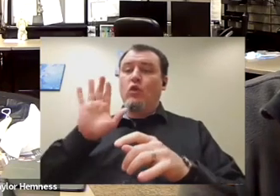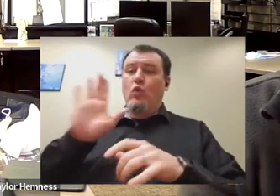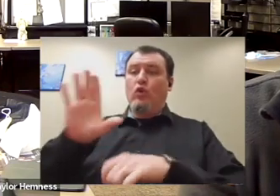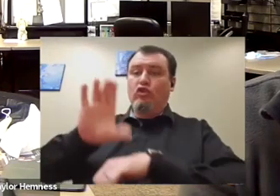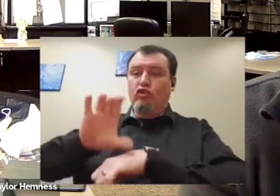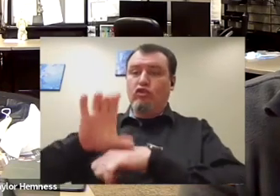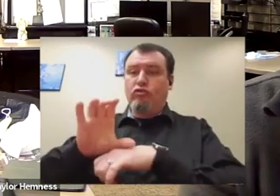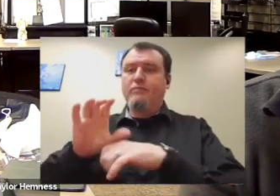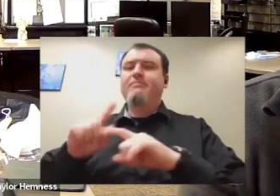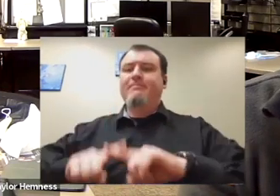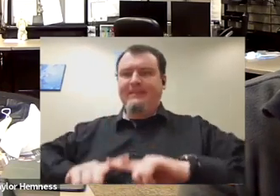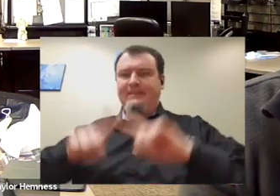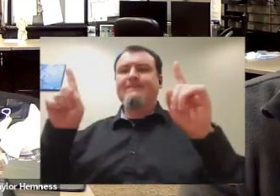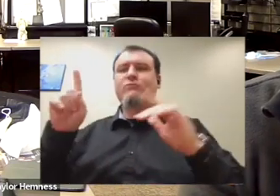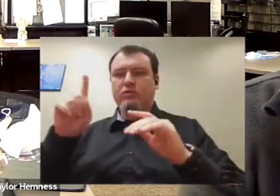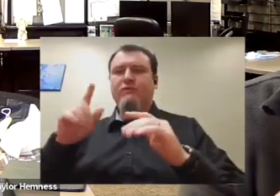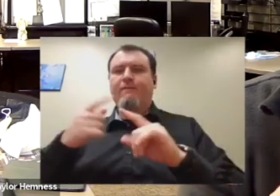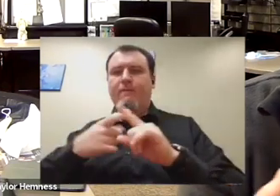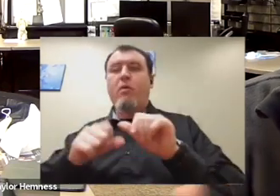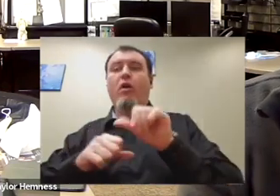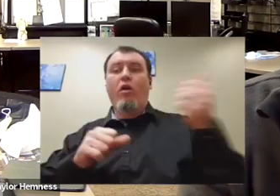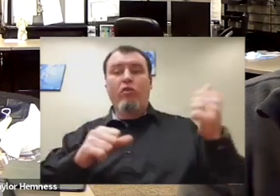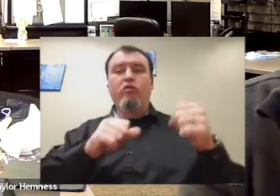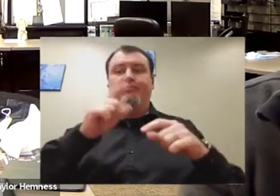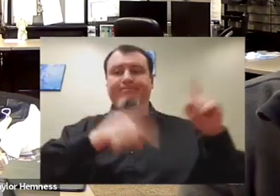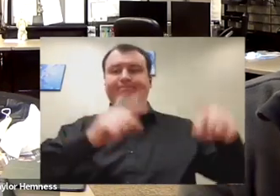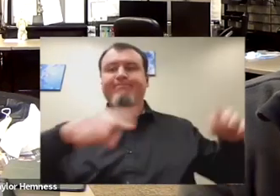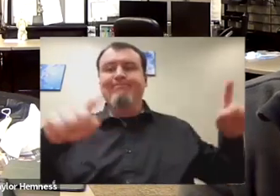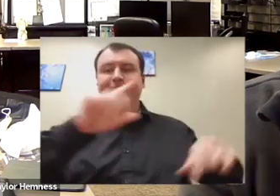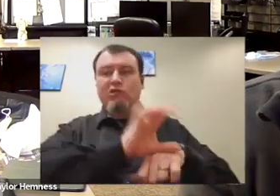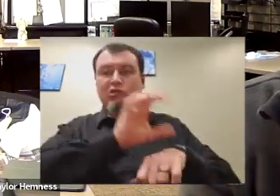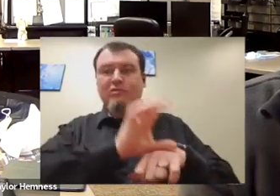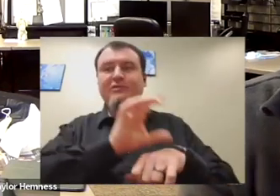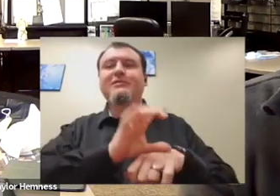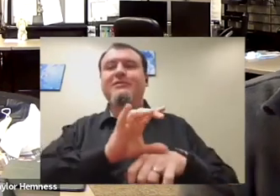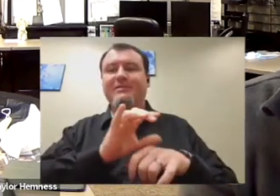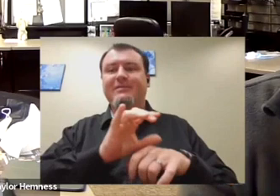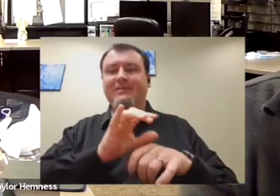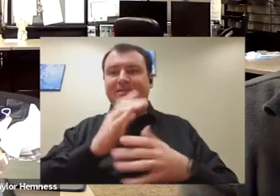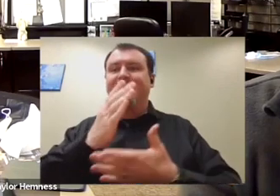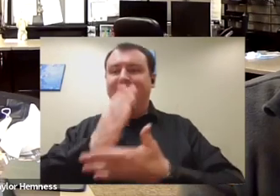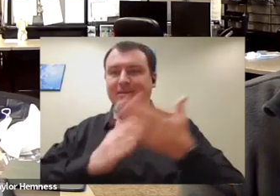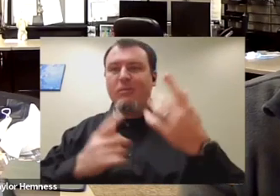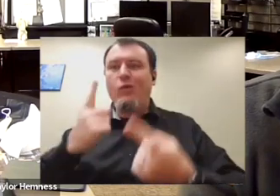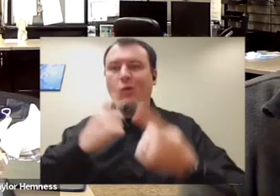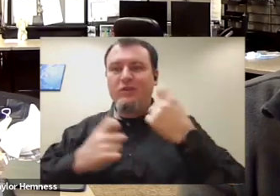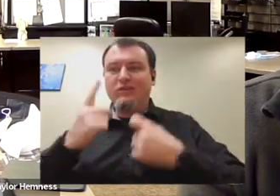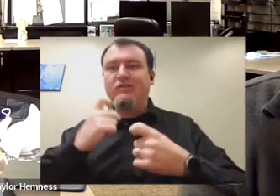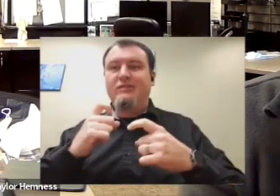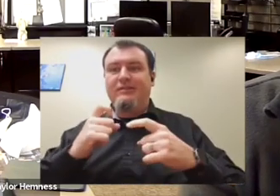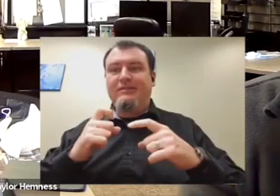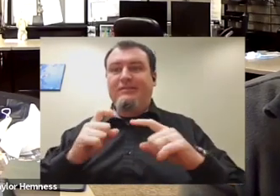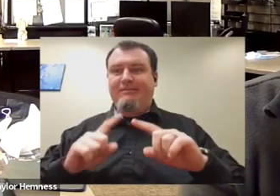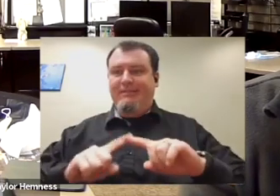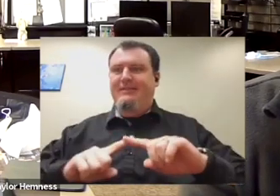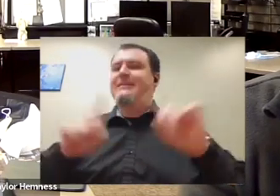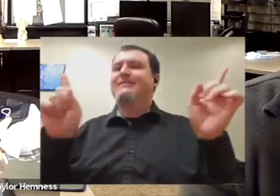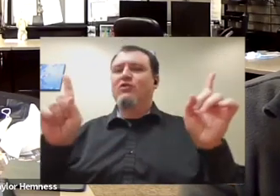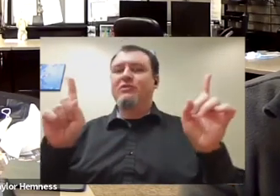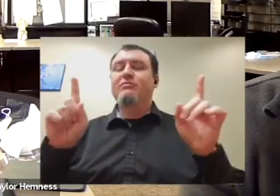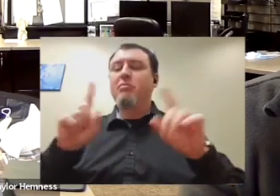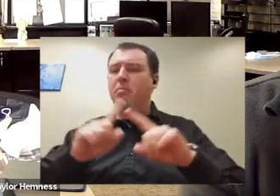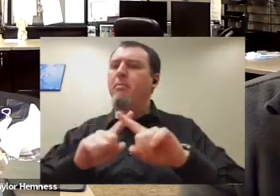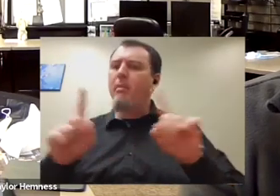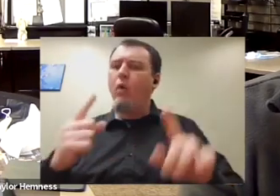to be very clearly different. Some I want to be the same. One is, I've asked every other faith leader